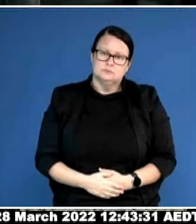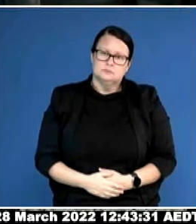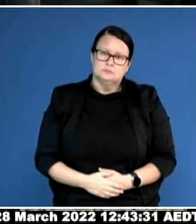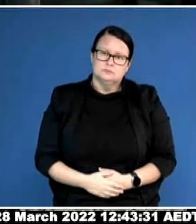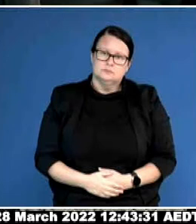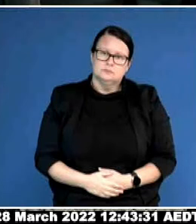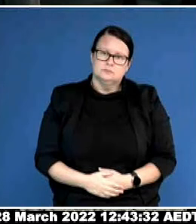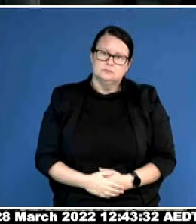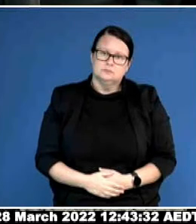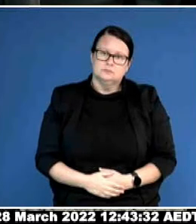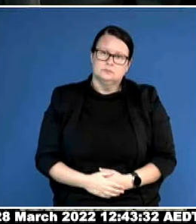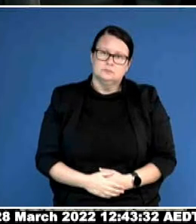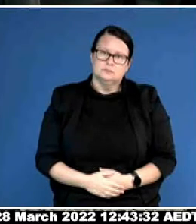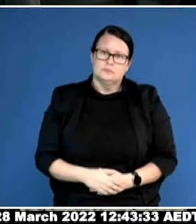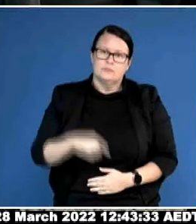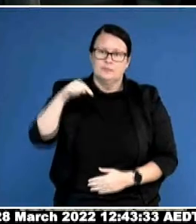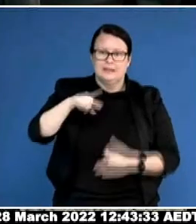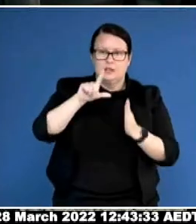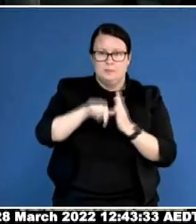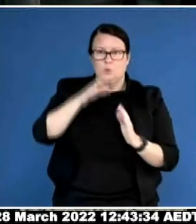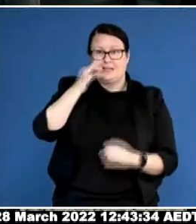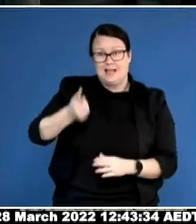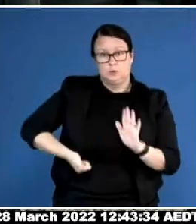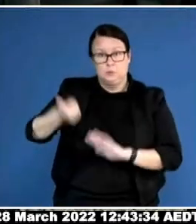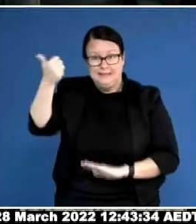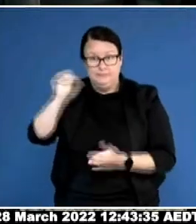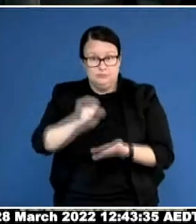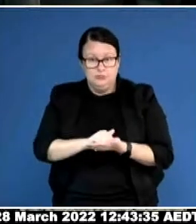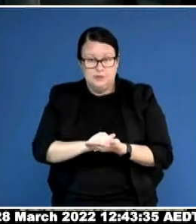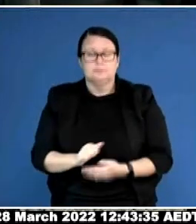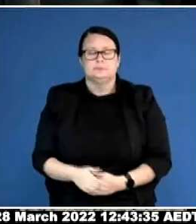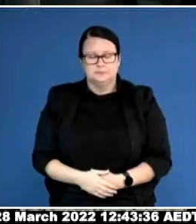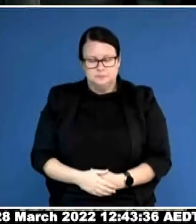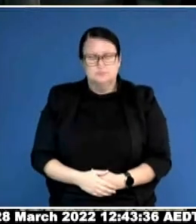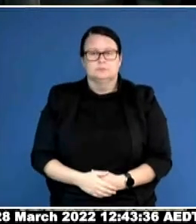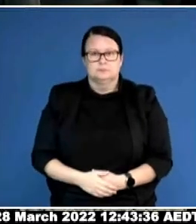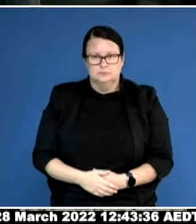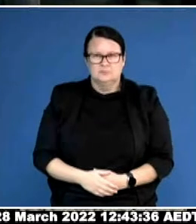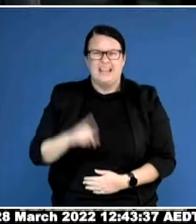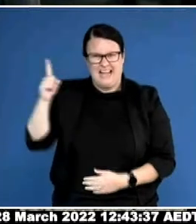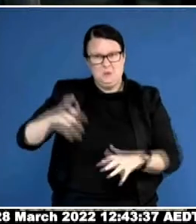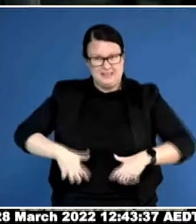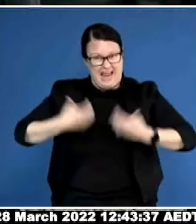This time he was asked to leave the ward, wasn't he? Yeah. He's pretty angry when he did.